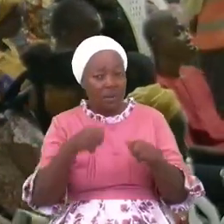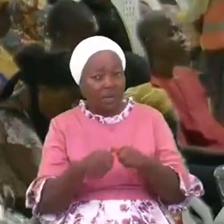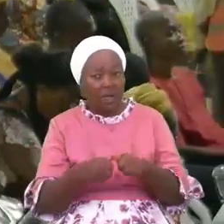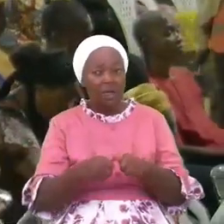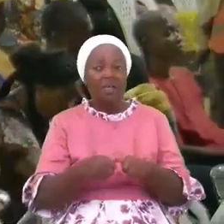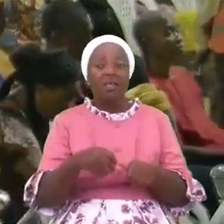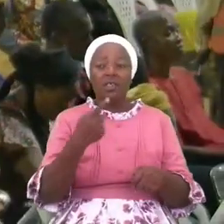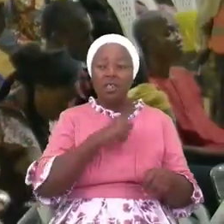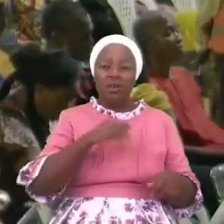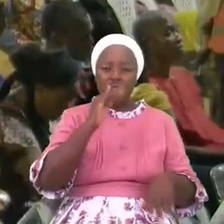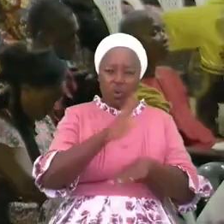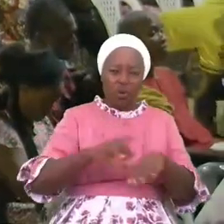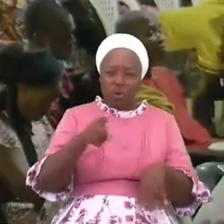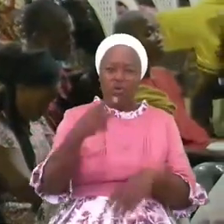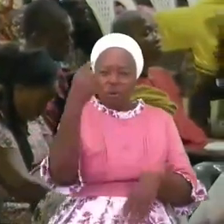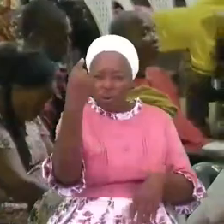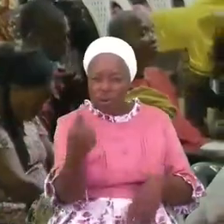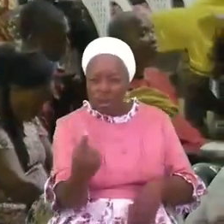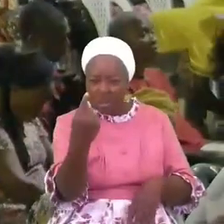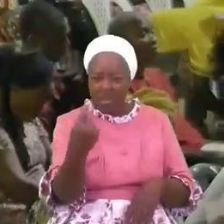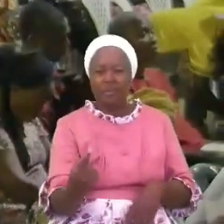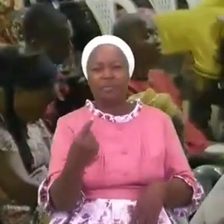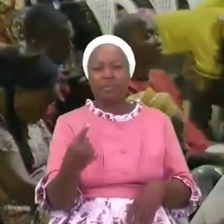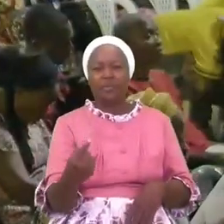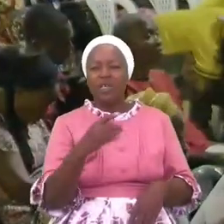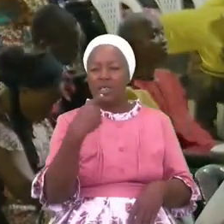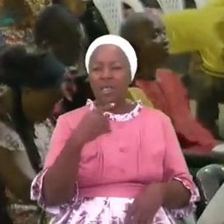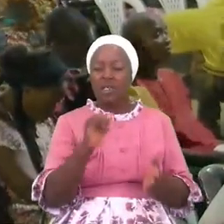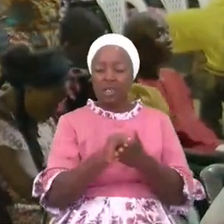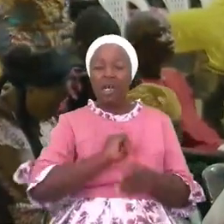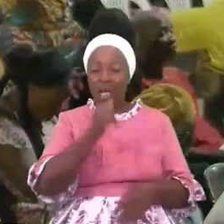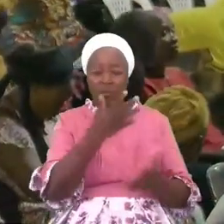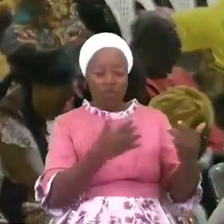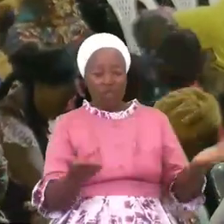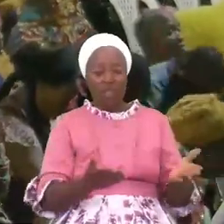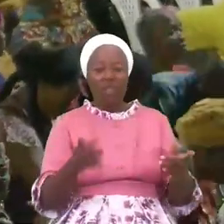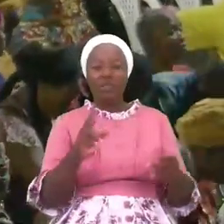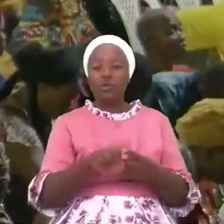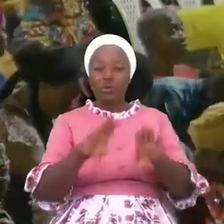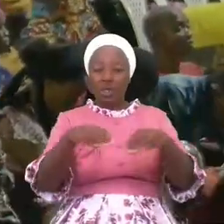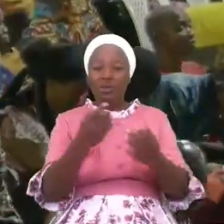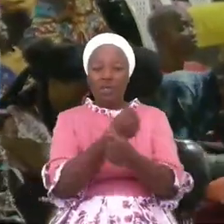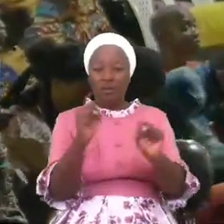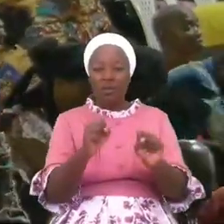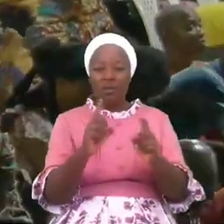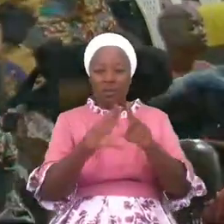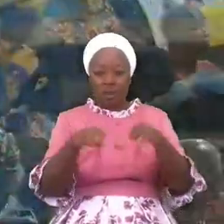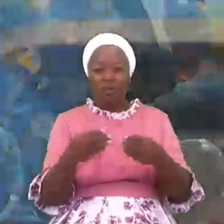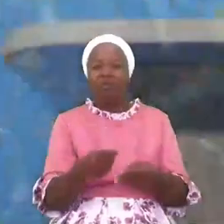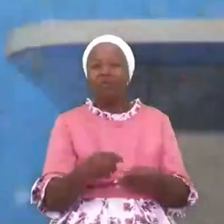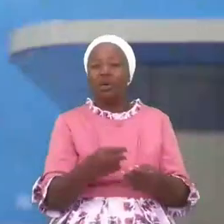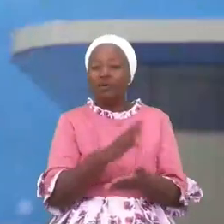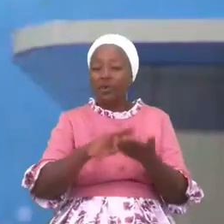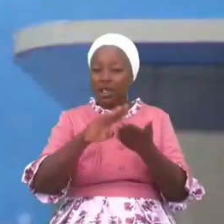here to give you salvation, to give you redemption, to give you forgiveness, to give you